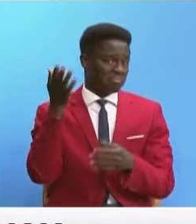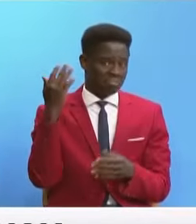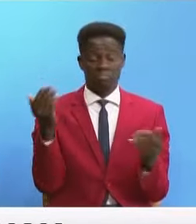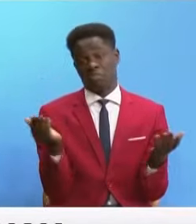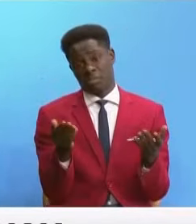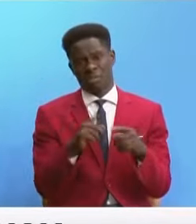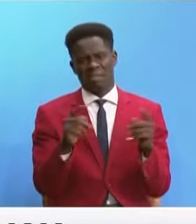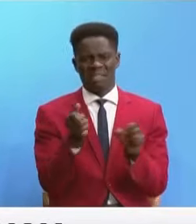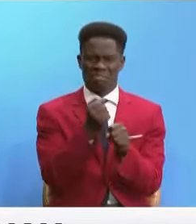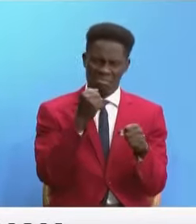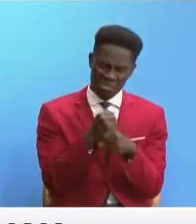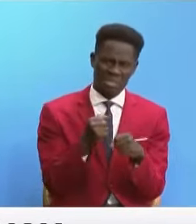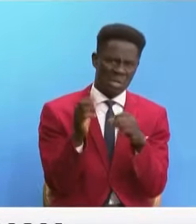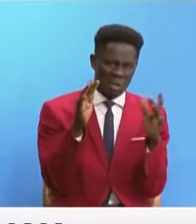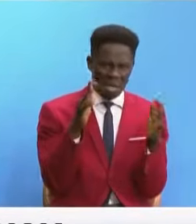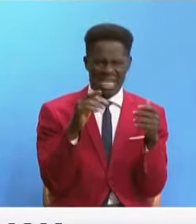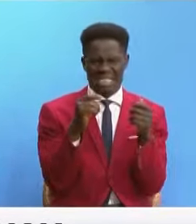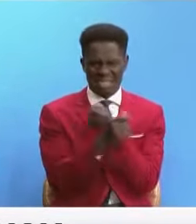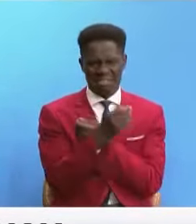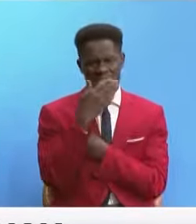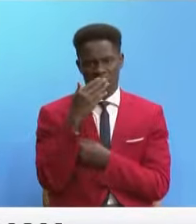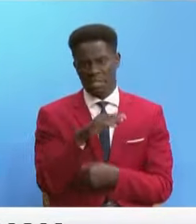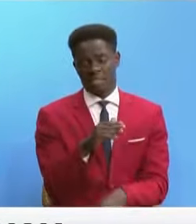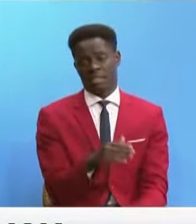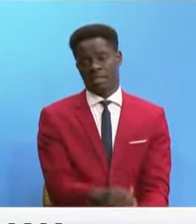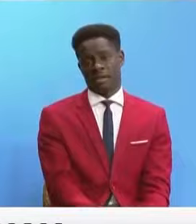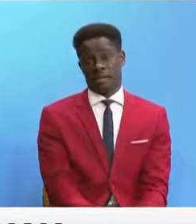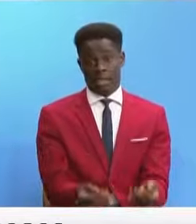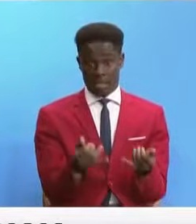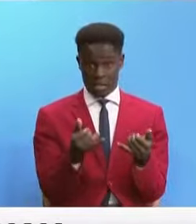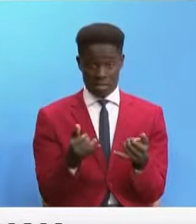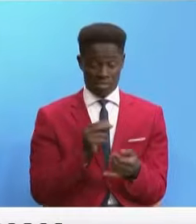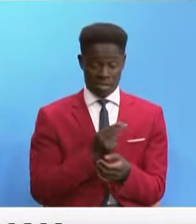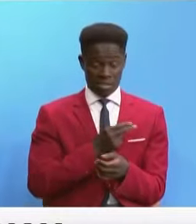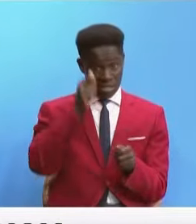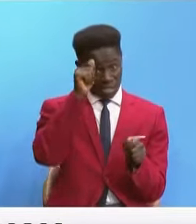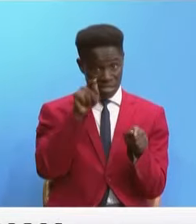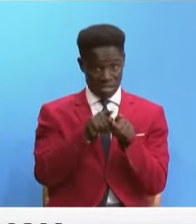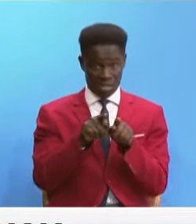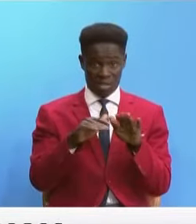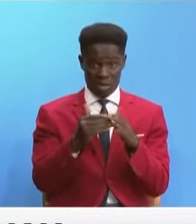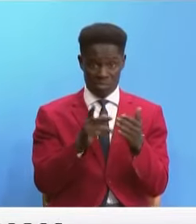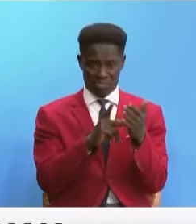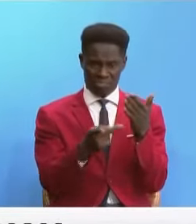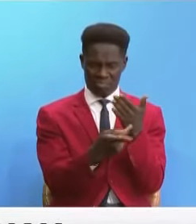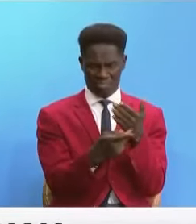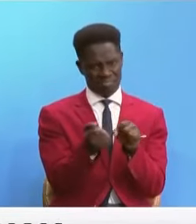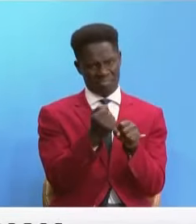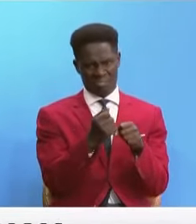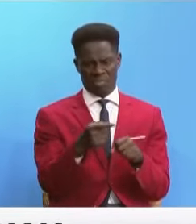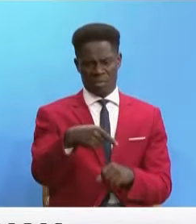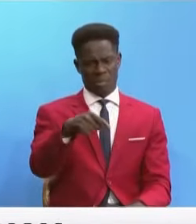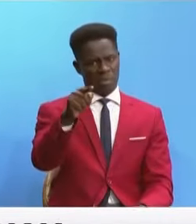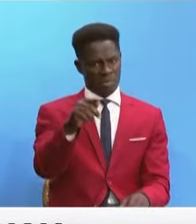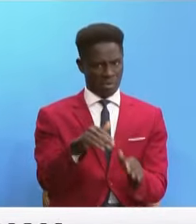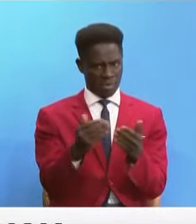sectors. Therefore, agreeing on how we deliver programs moving forward is cardinal to